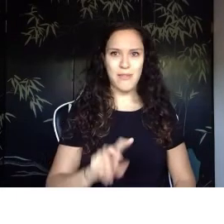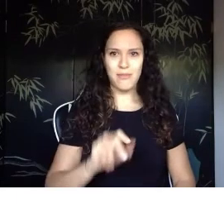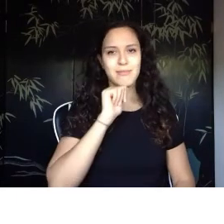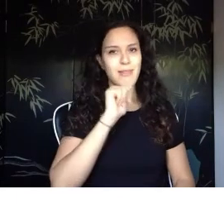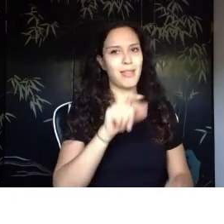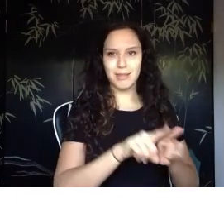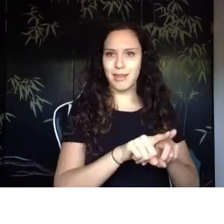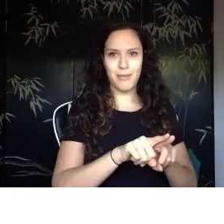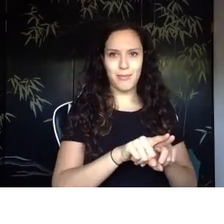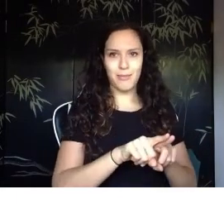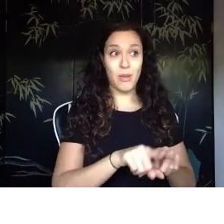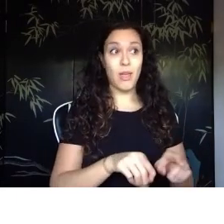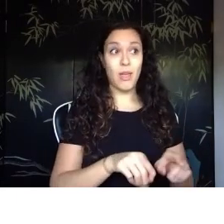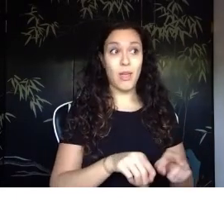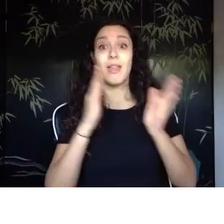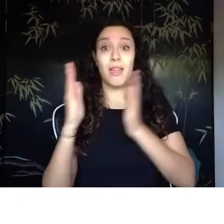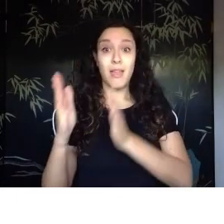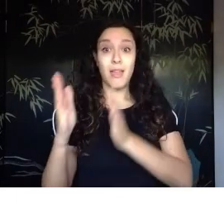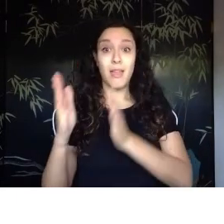proportional.